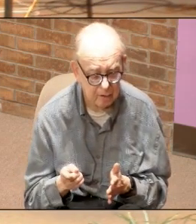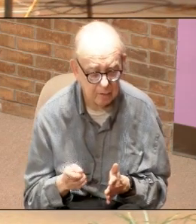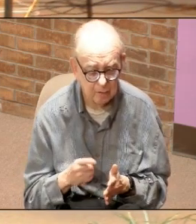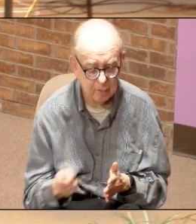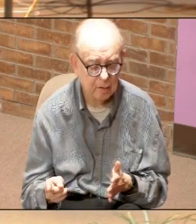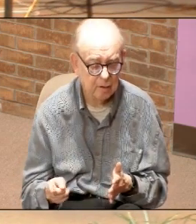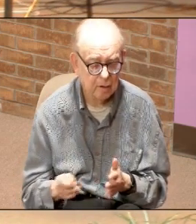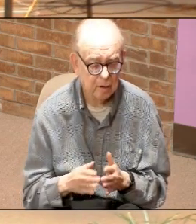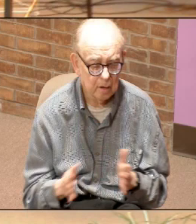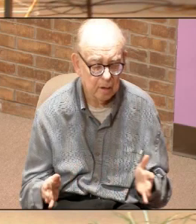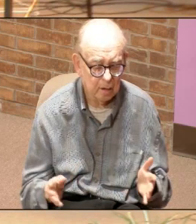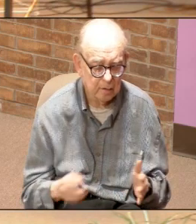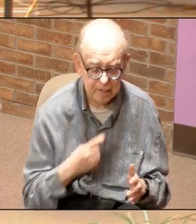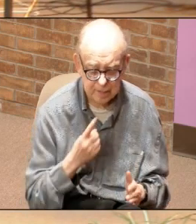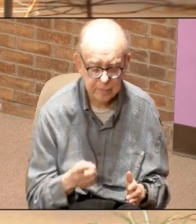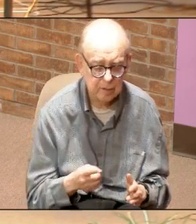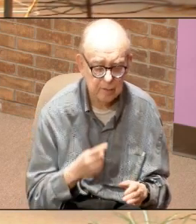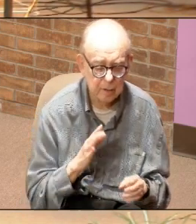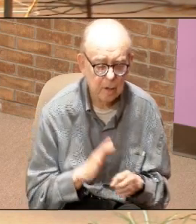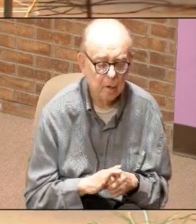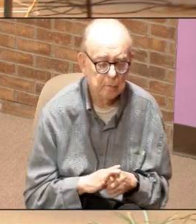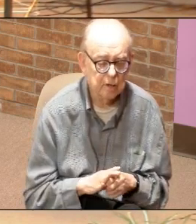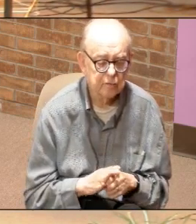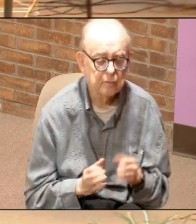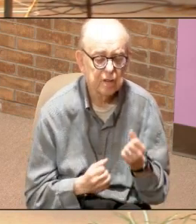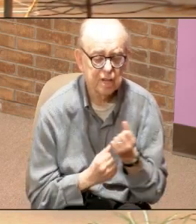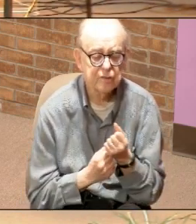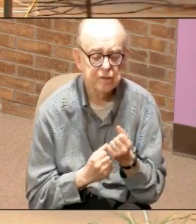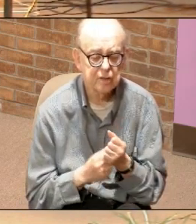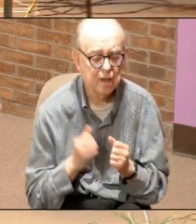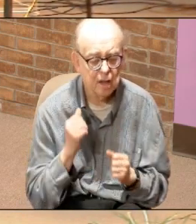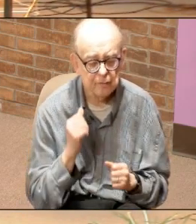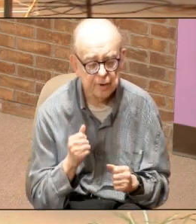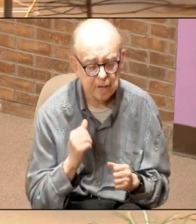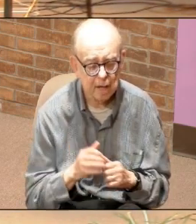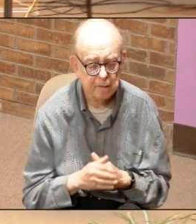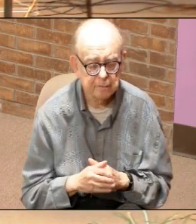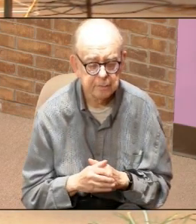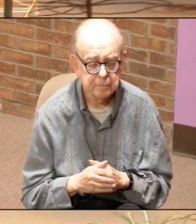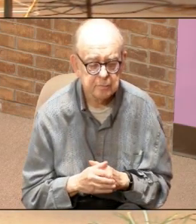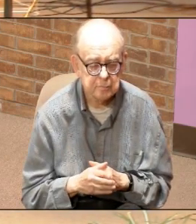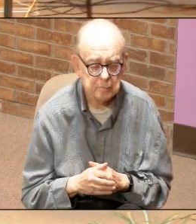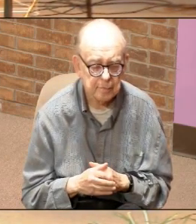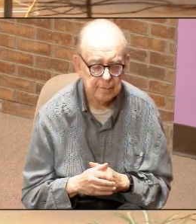It was as much as saying the Pledge of Allegiance every day.